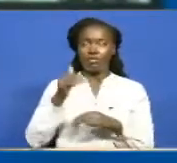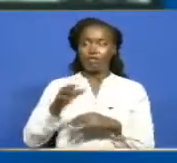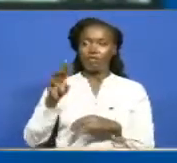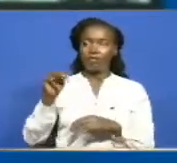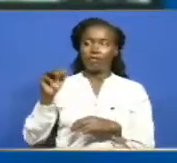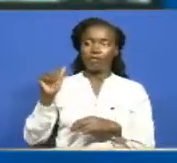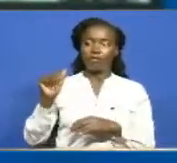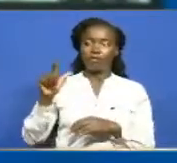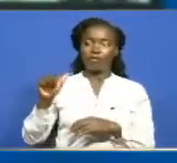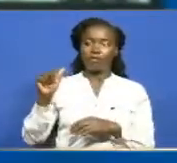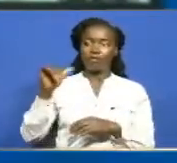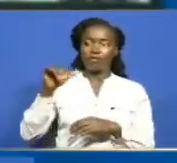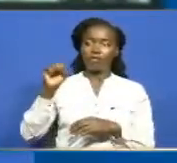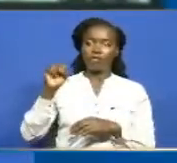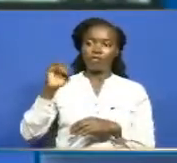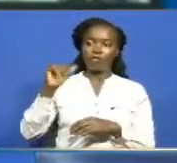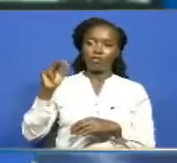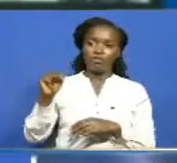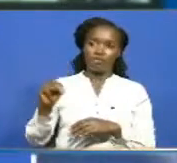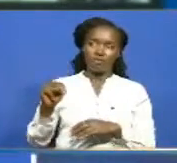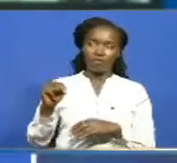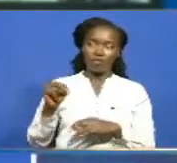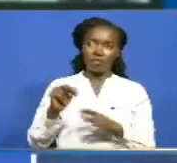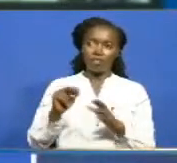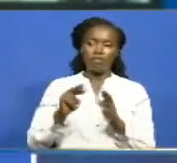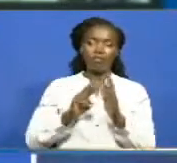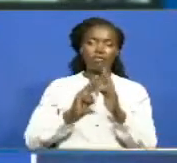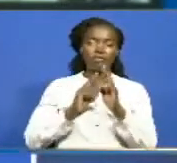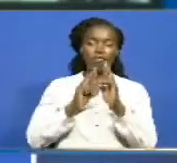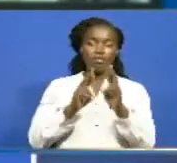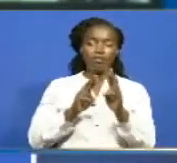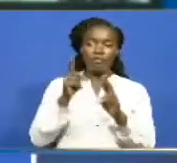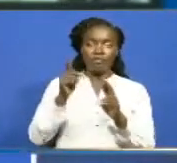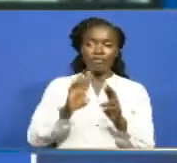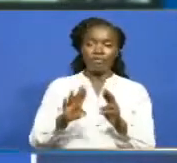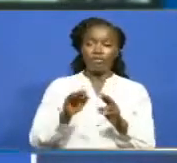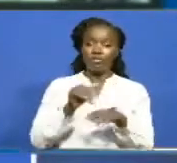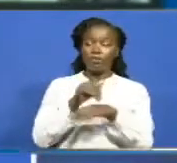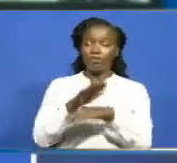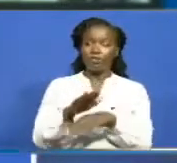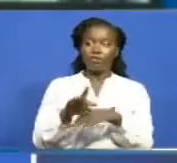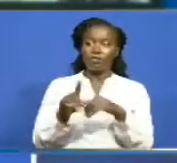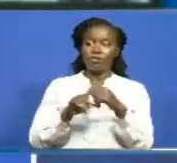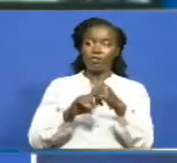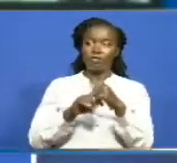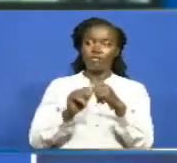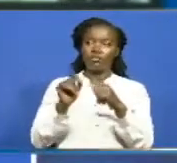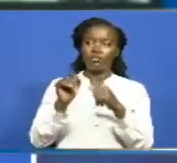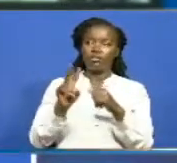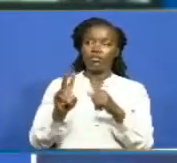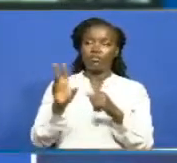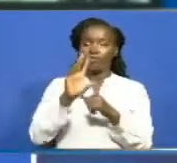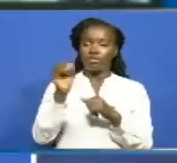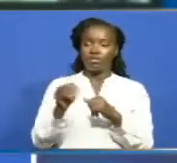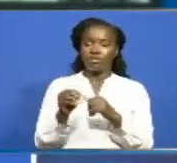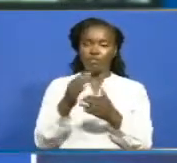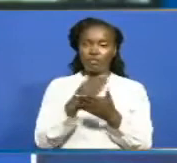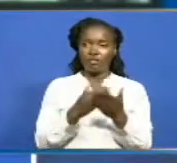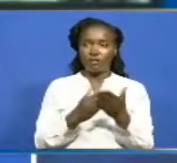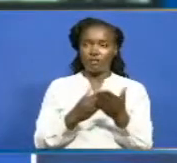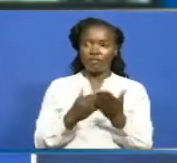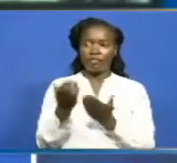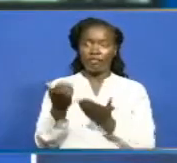budget airline group posted its record quarterly loss. The stock fell to 6.2% in the first half session of